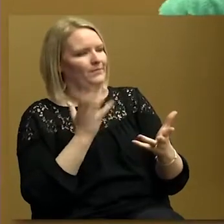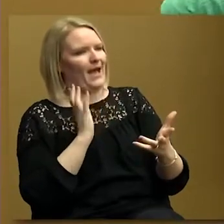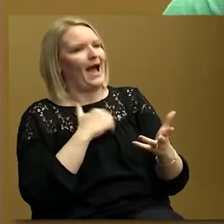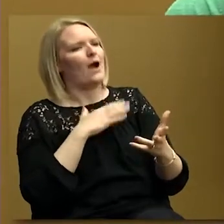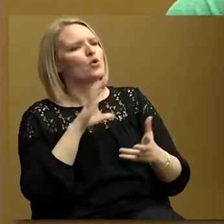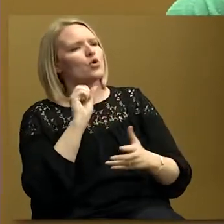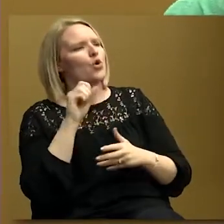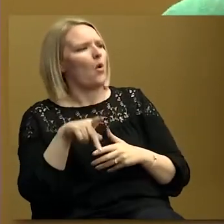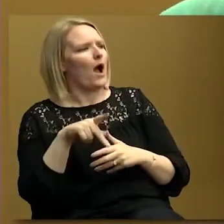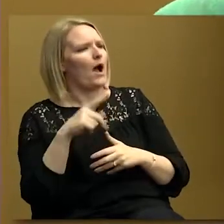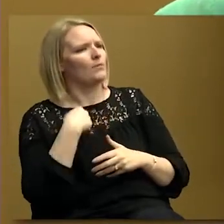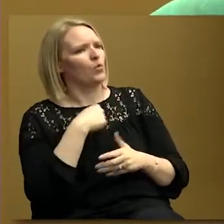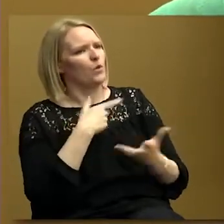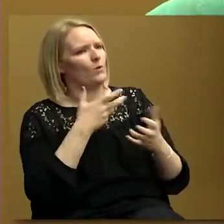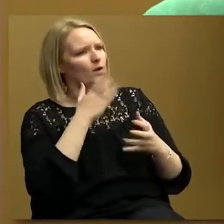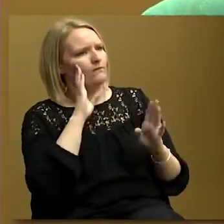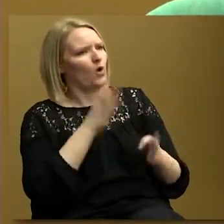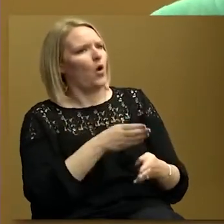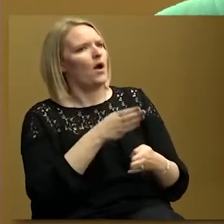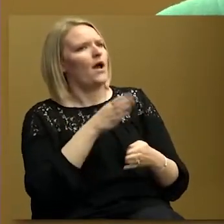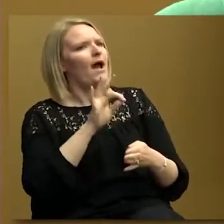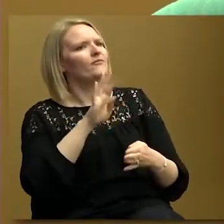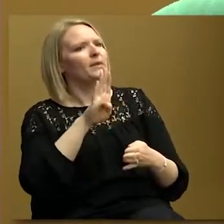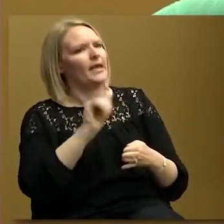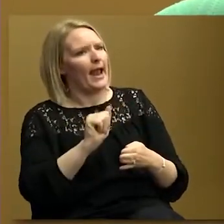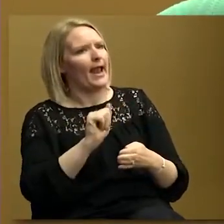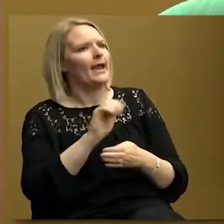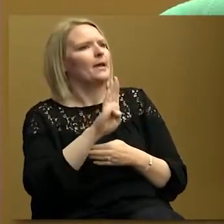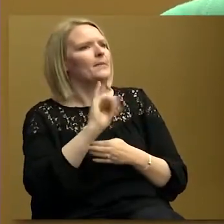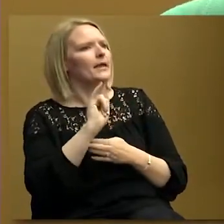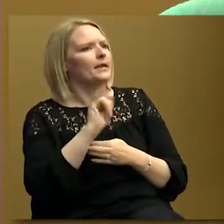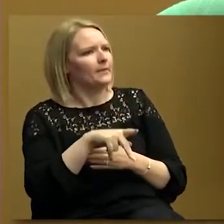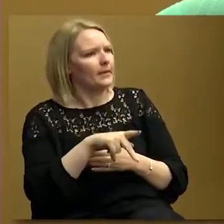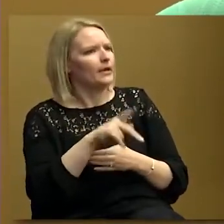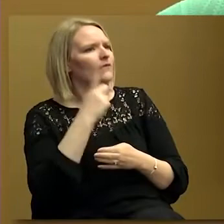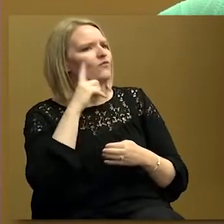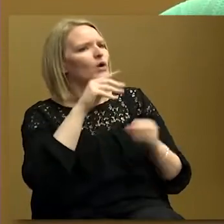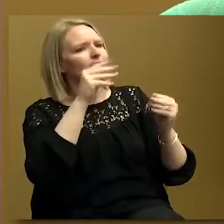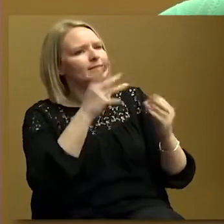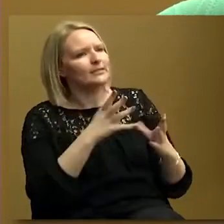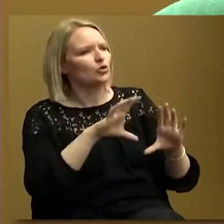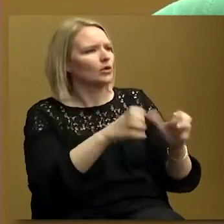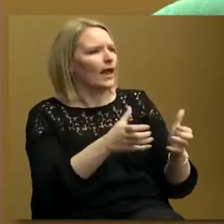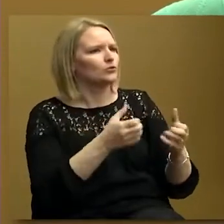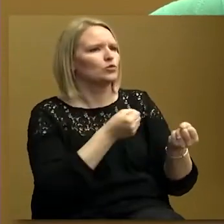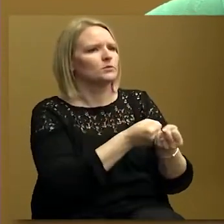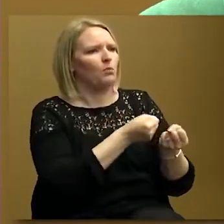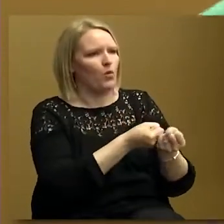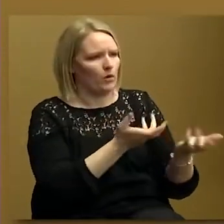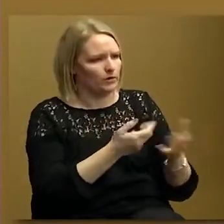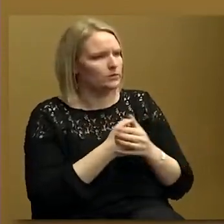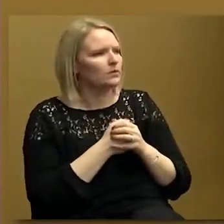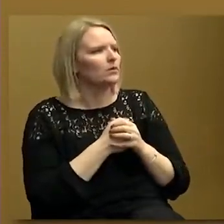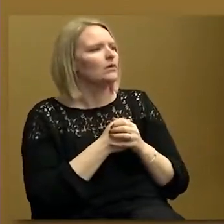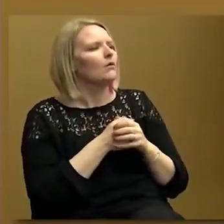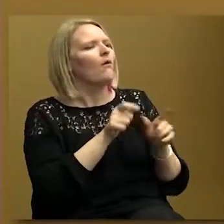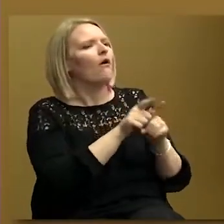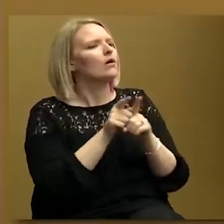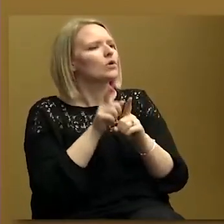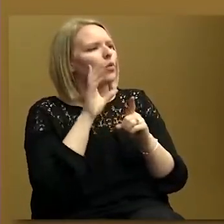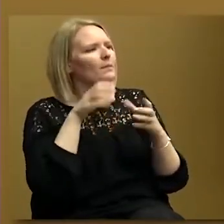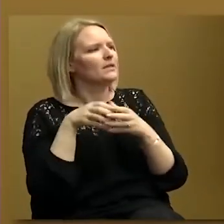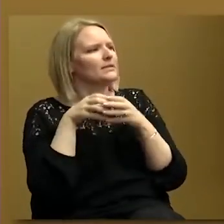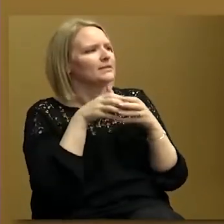program who would work on FBAs and BIPs for our children who need it with their teacher and classroom people support. Okay. Or we would also meet